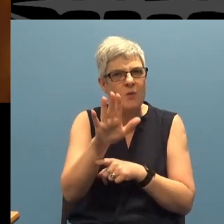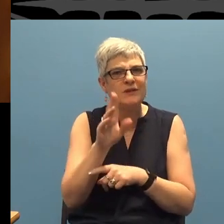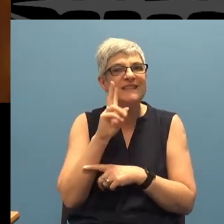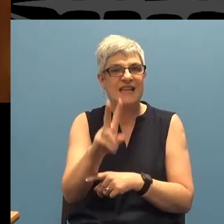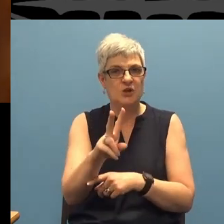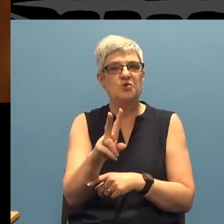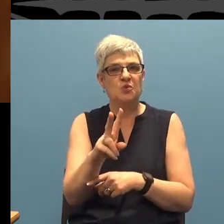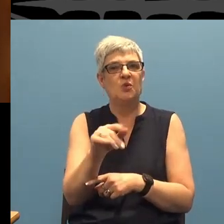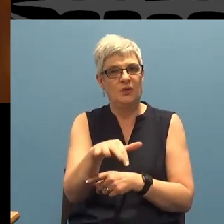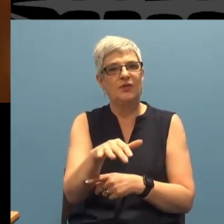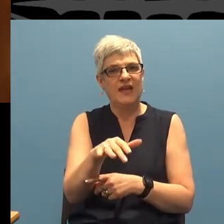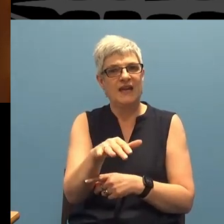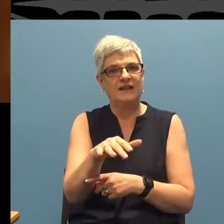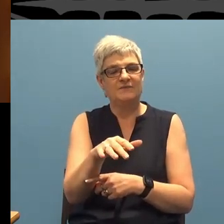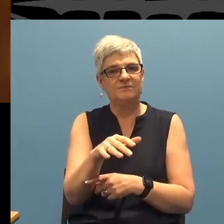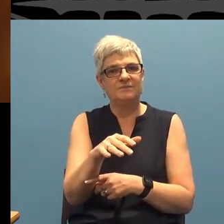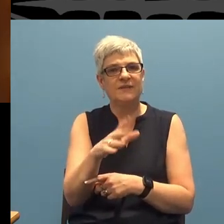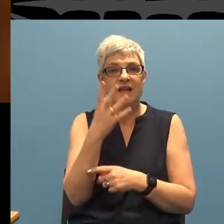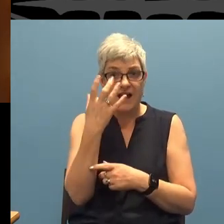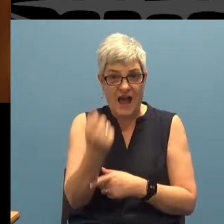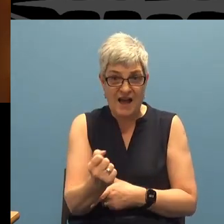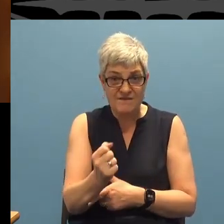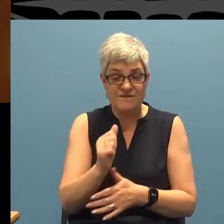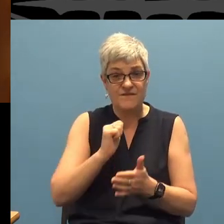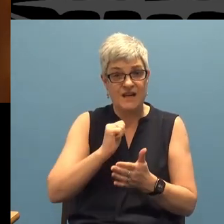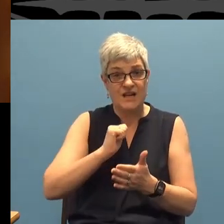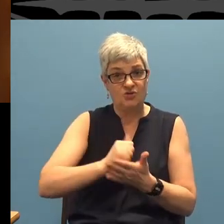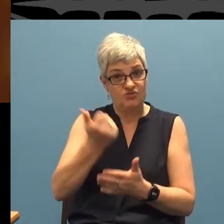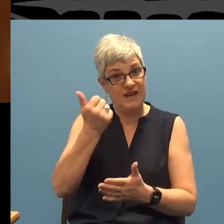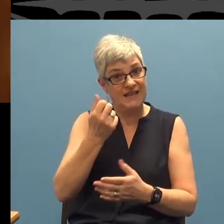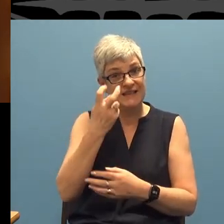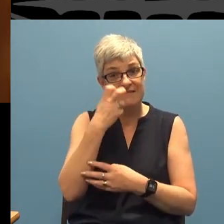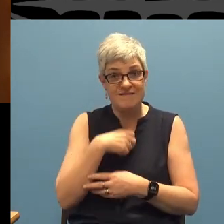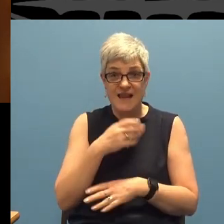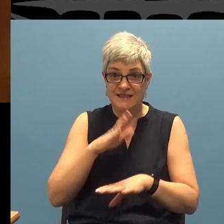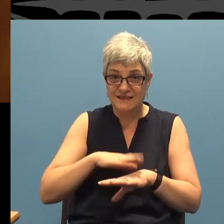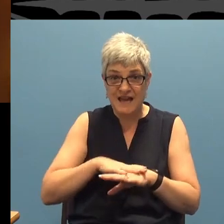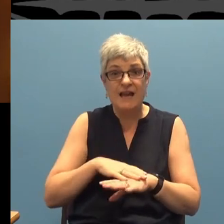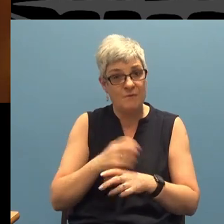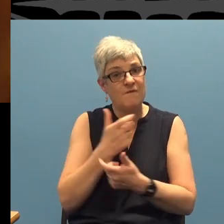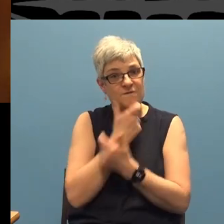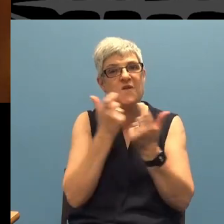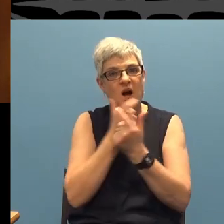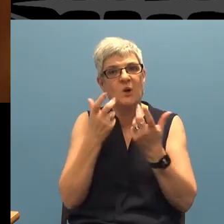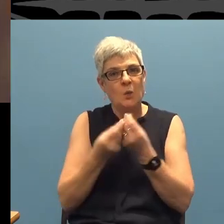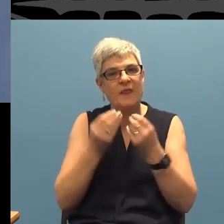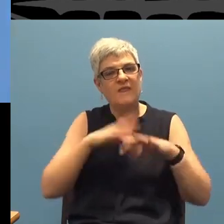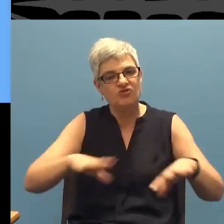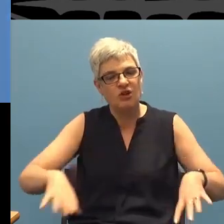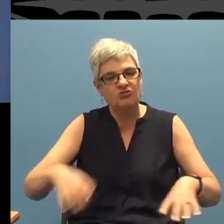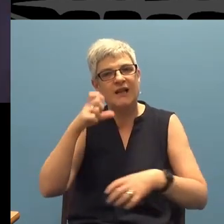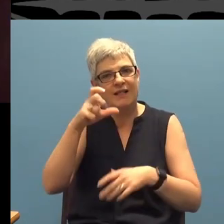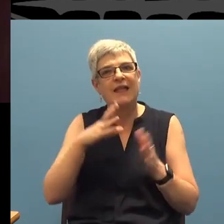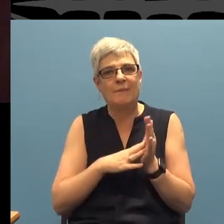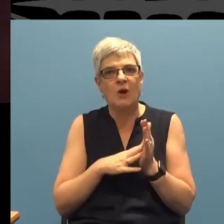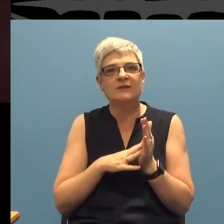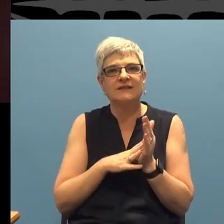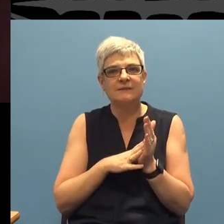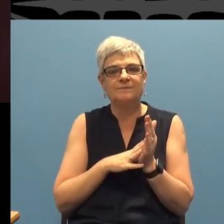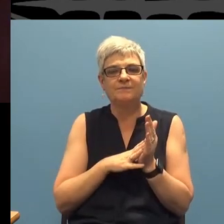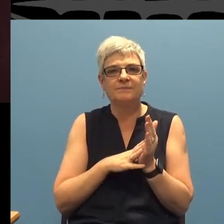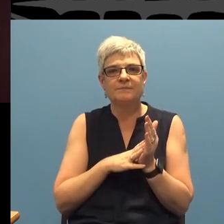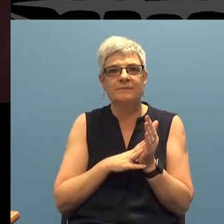there. Have a great evening of fun with the kids at Claremont.